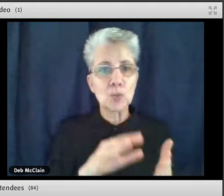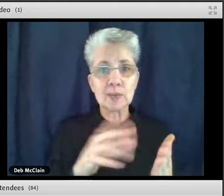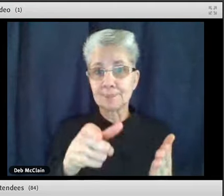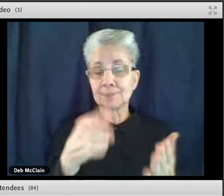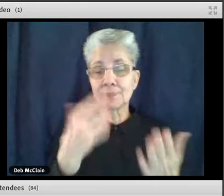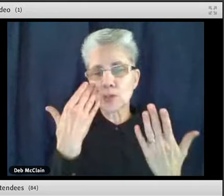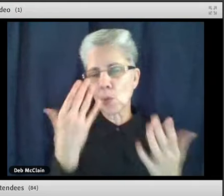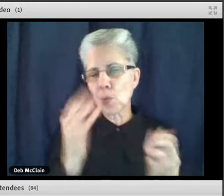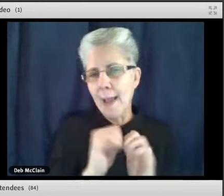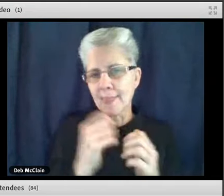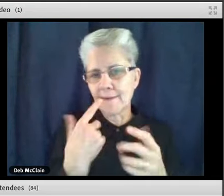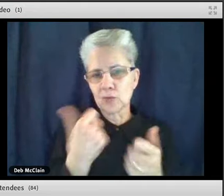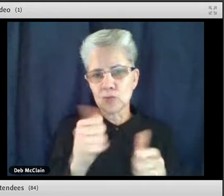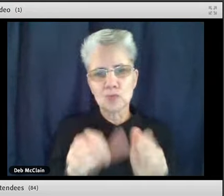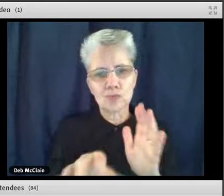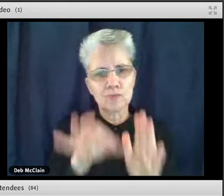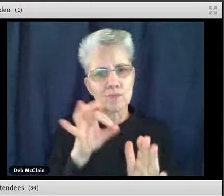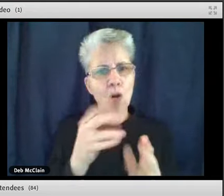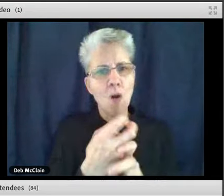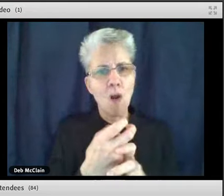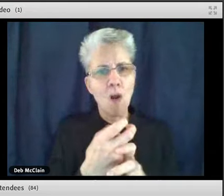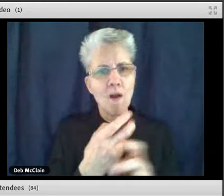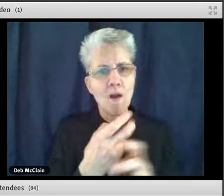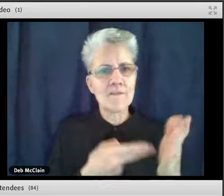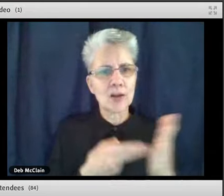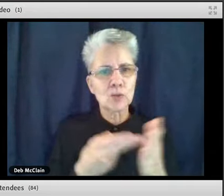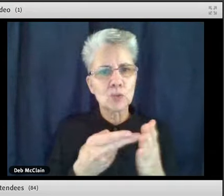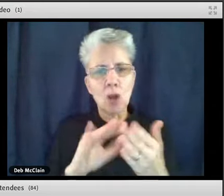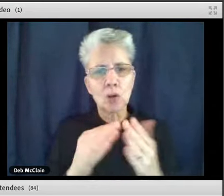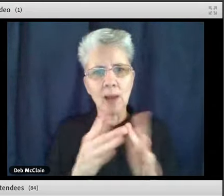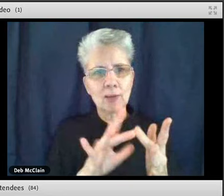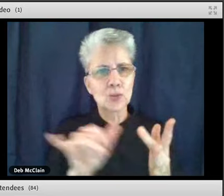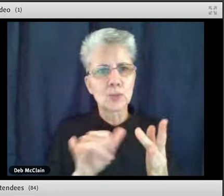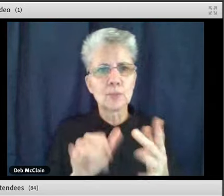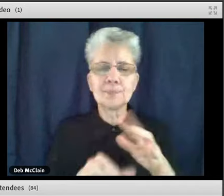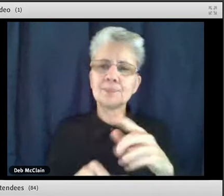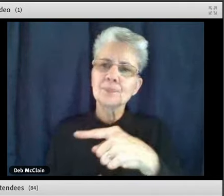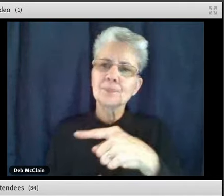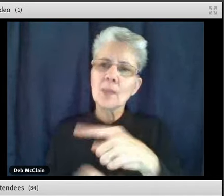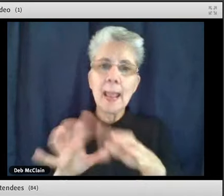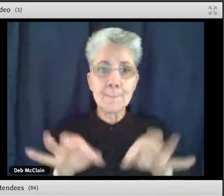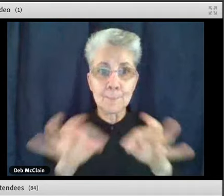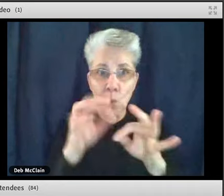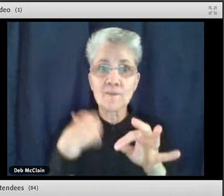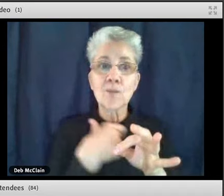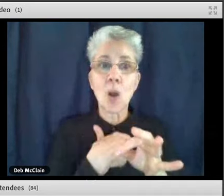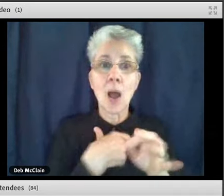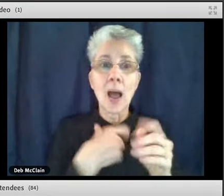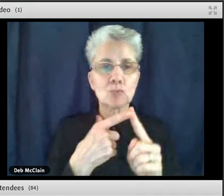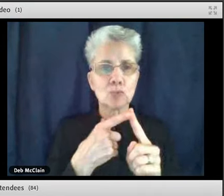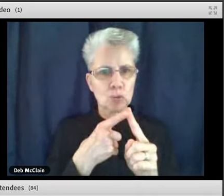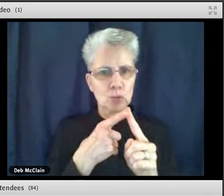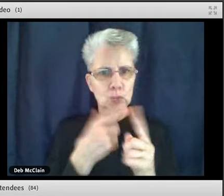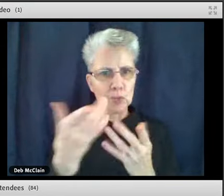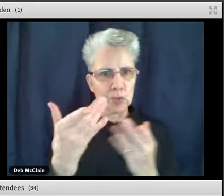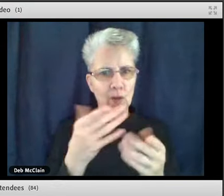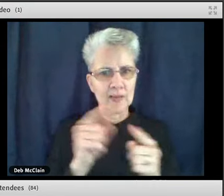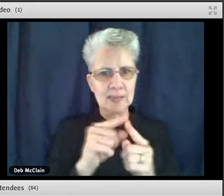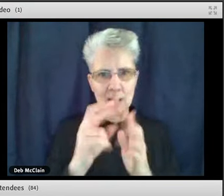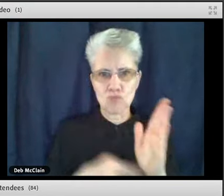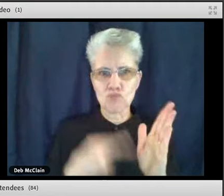author's credibility. Do they have any kind of record? Also look at supporting resources. See if it's